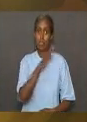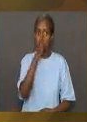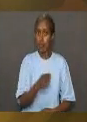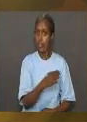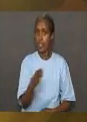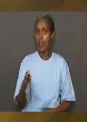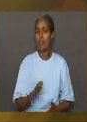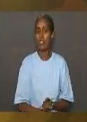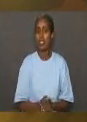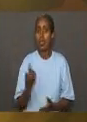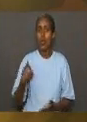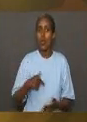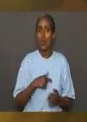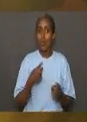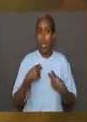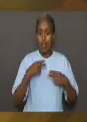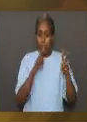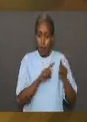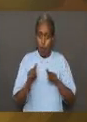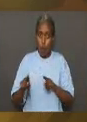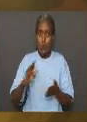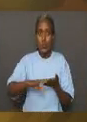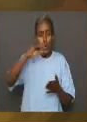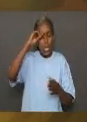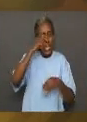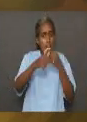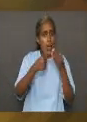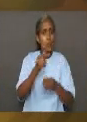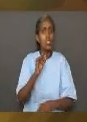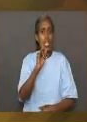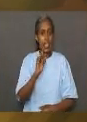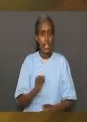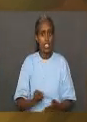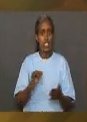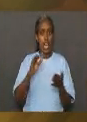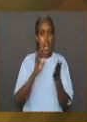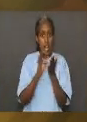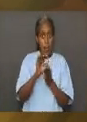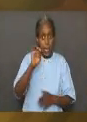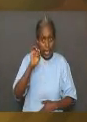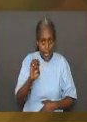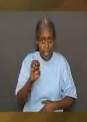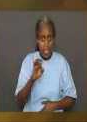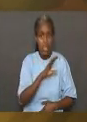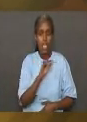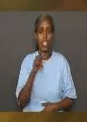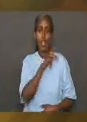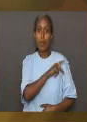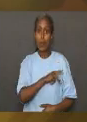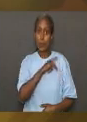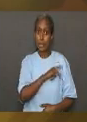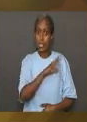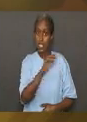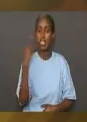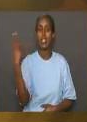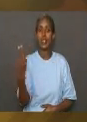of their graphs. We have also learned about the irrational number e and its